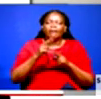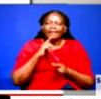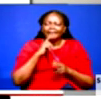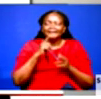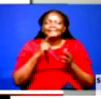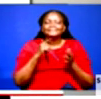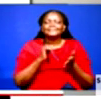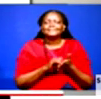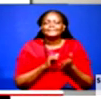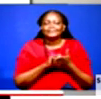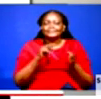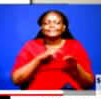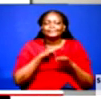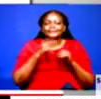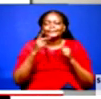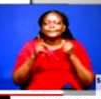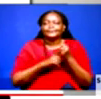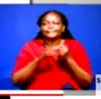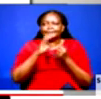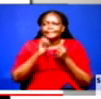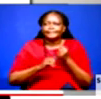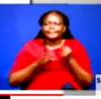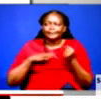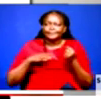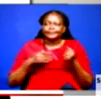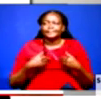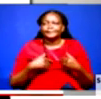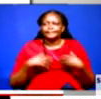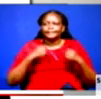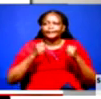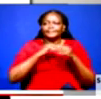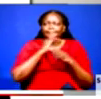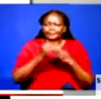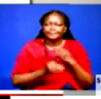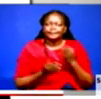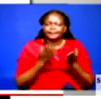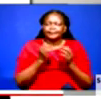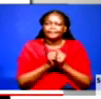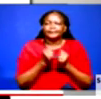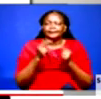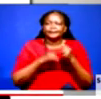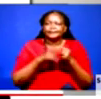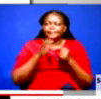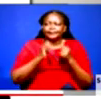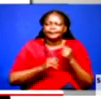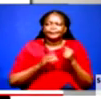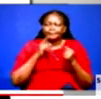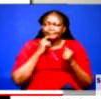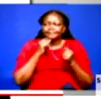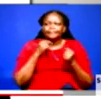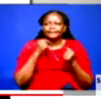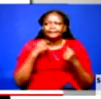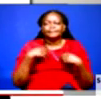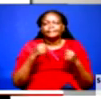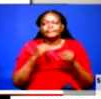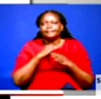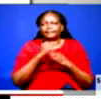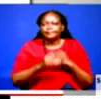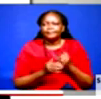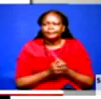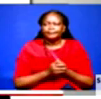that nationally, 26% of women have health insurance compared to 27% of men who have health